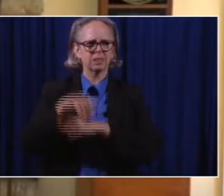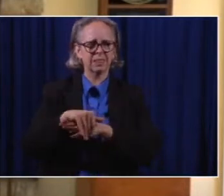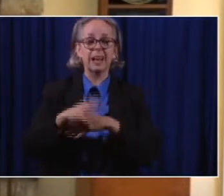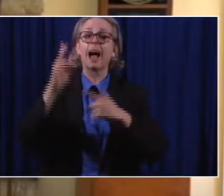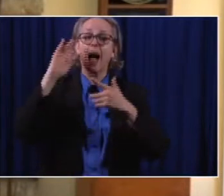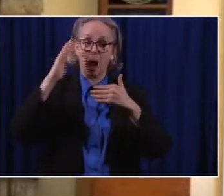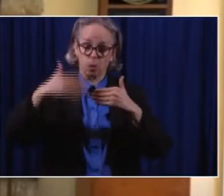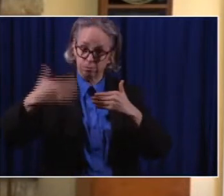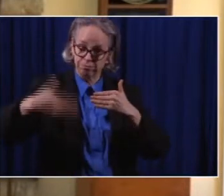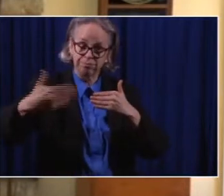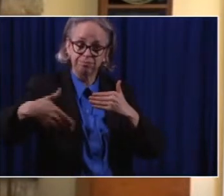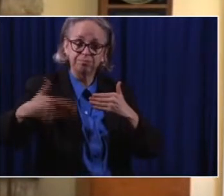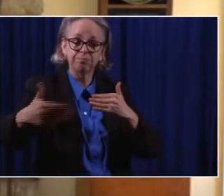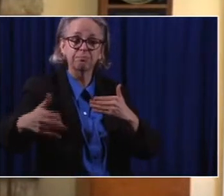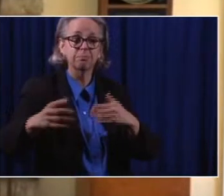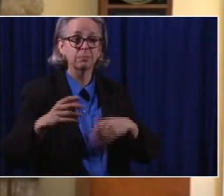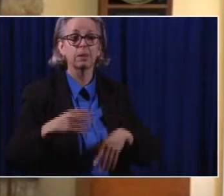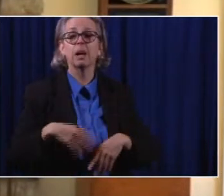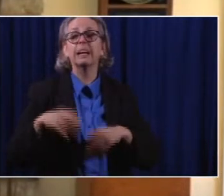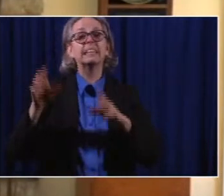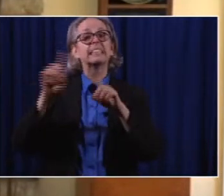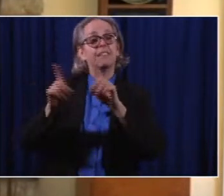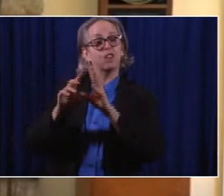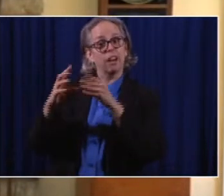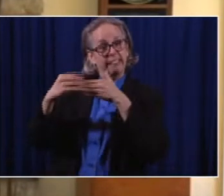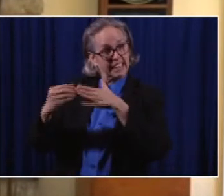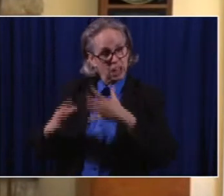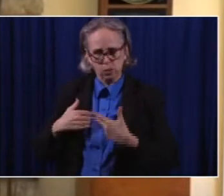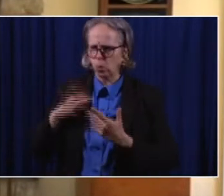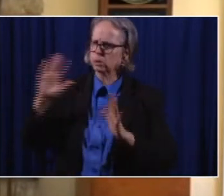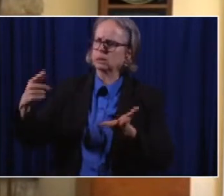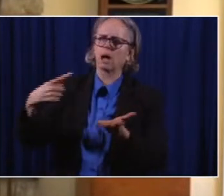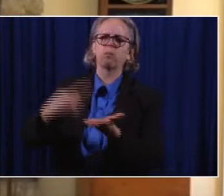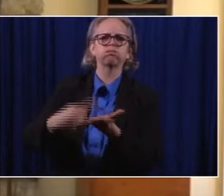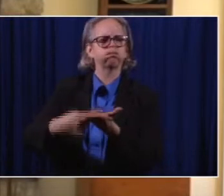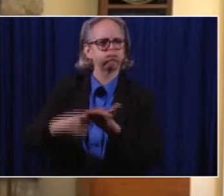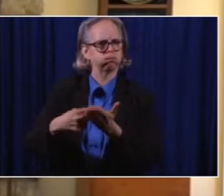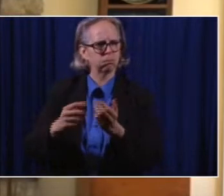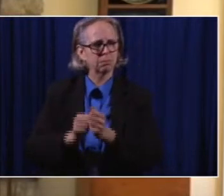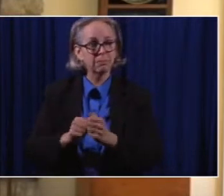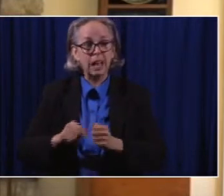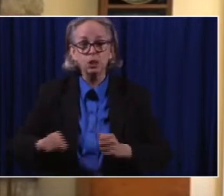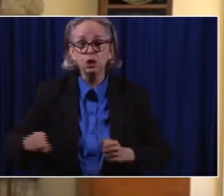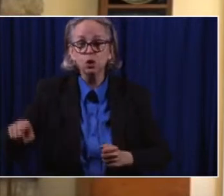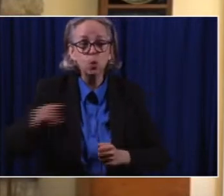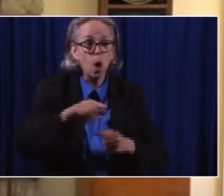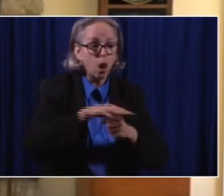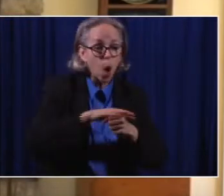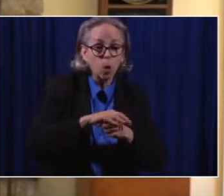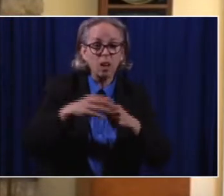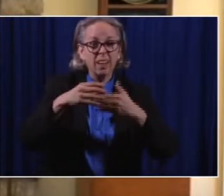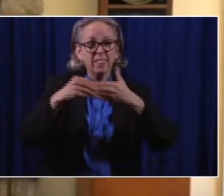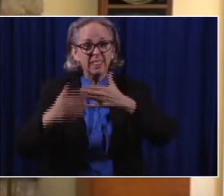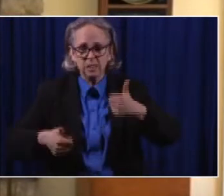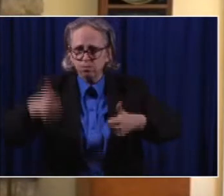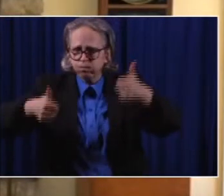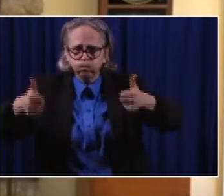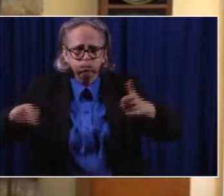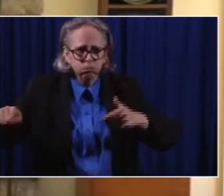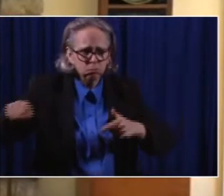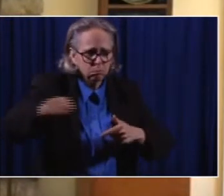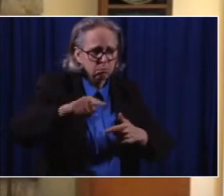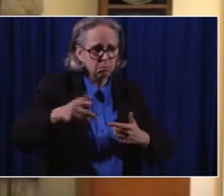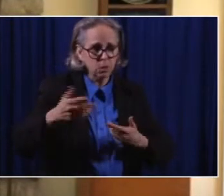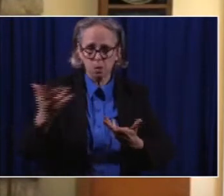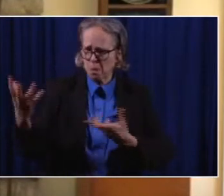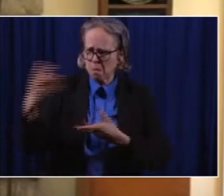And I appreciate very much, I want to say this to all of them, the local officials, whether we've got you on the Zoom yet, call or